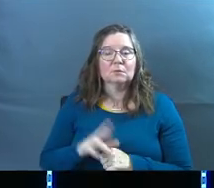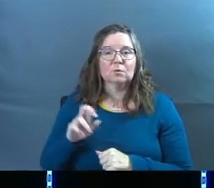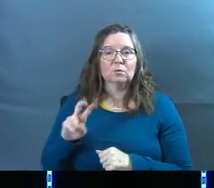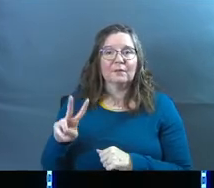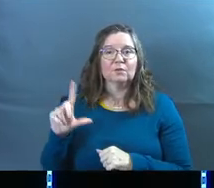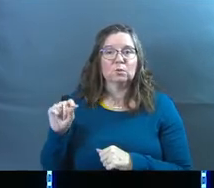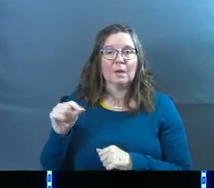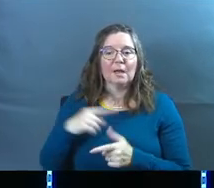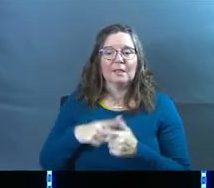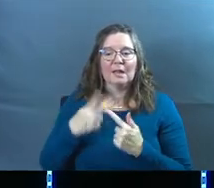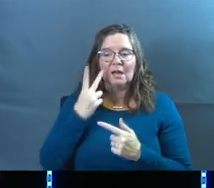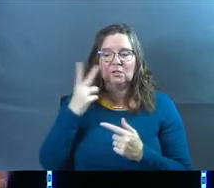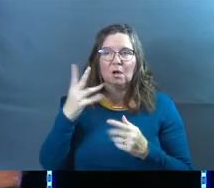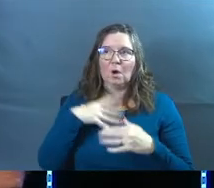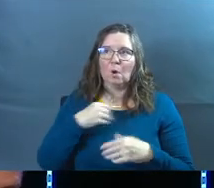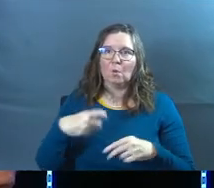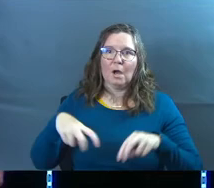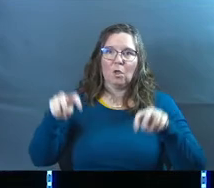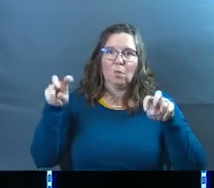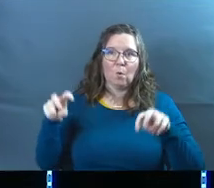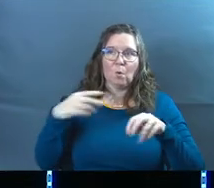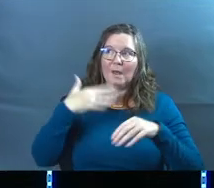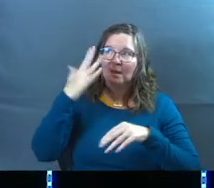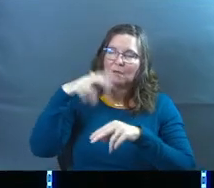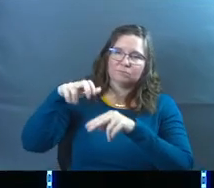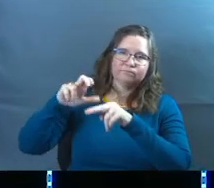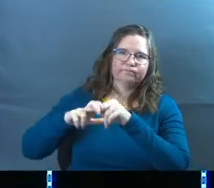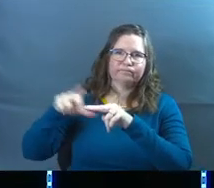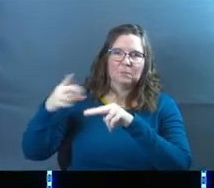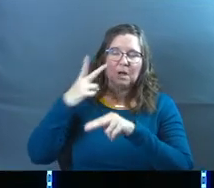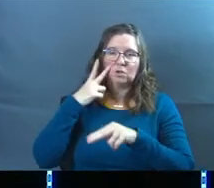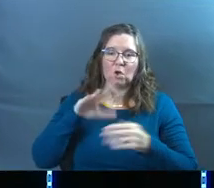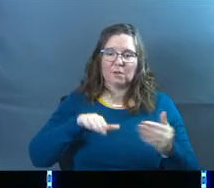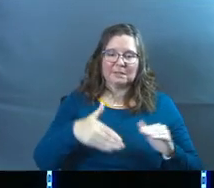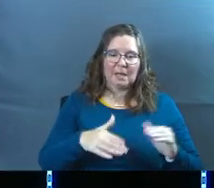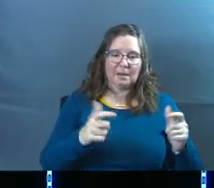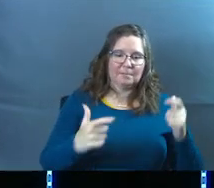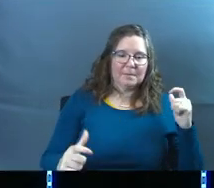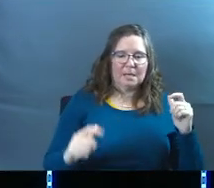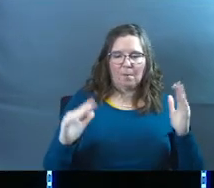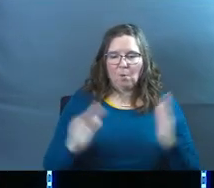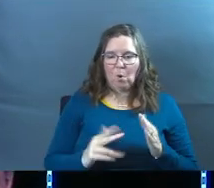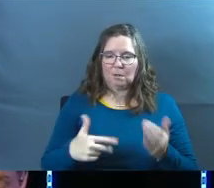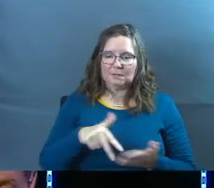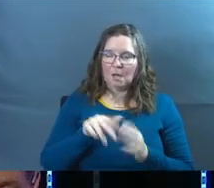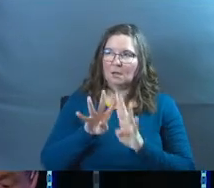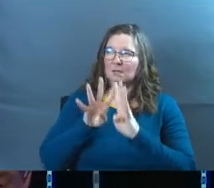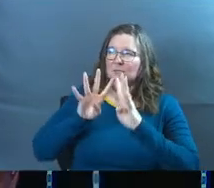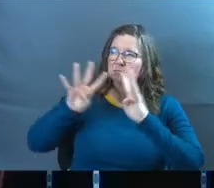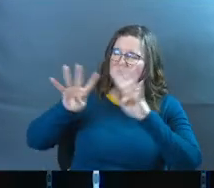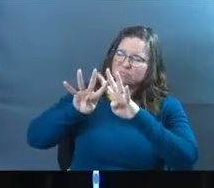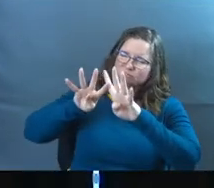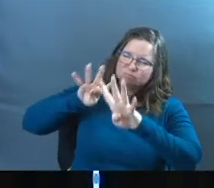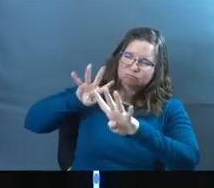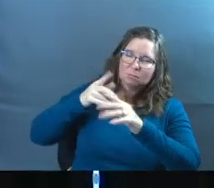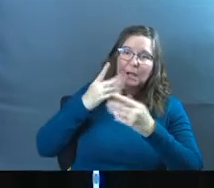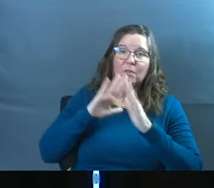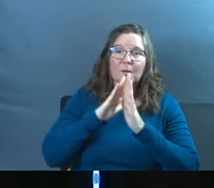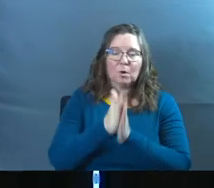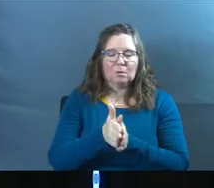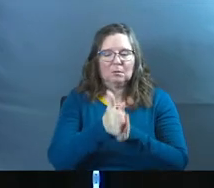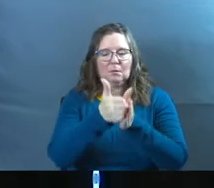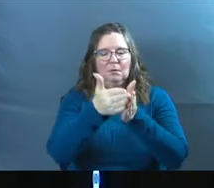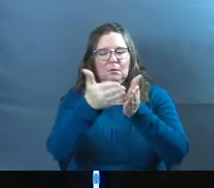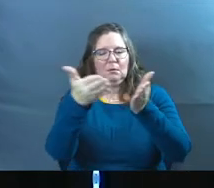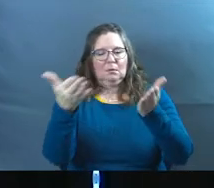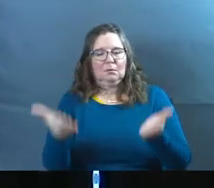Revelation 20, then I saw a great white throne and God was on it. And I saw the dead, great and small, standing before the throne, and the books were finally opened. And the dead